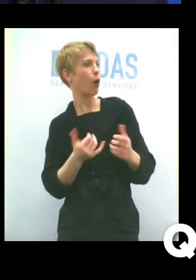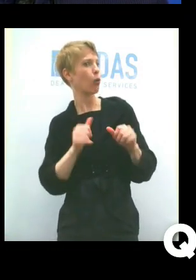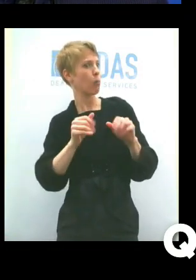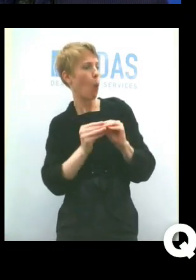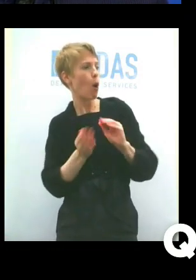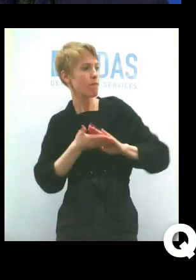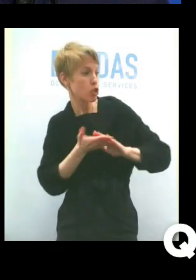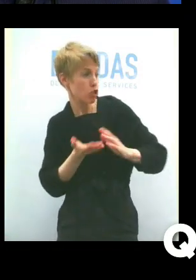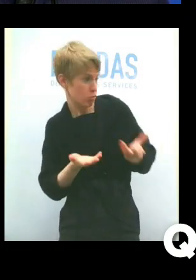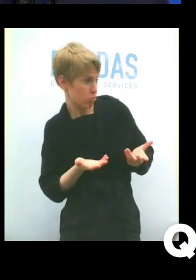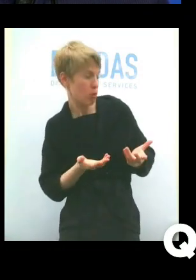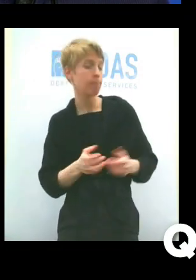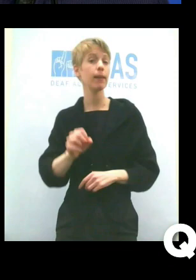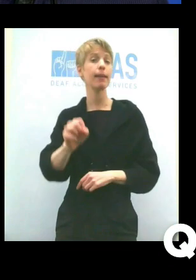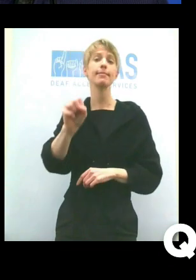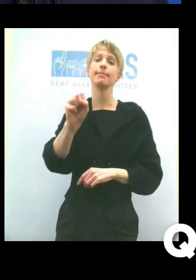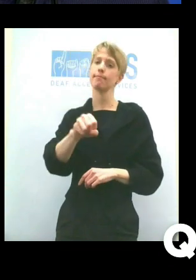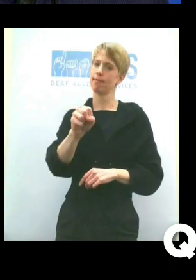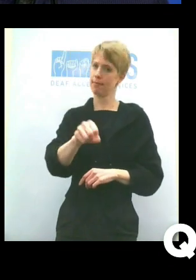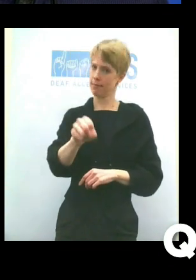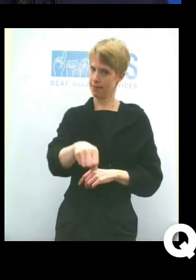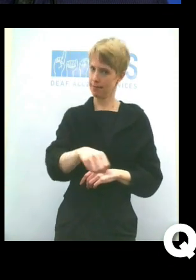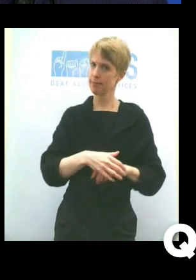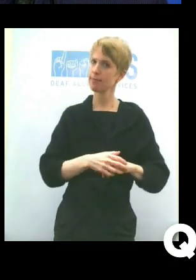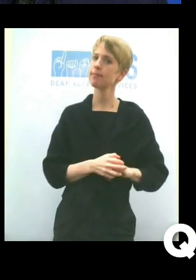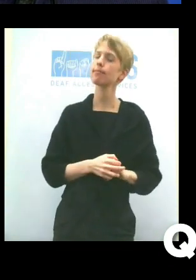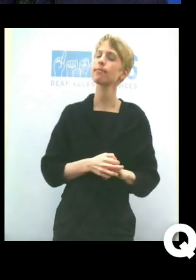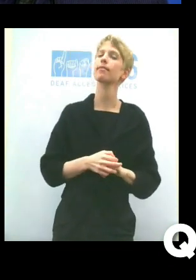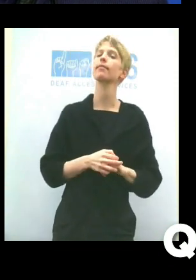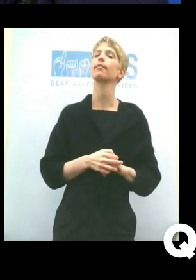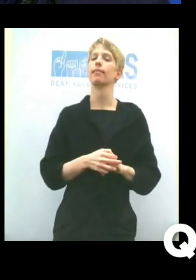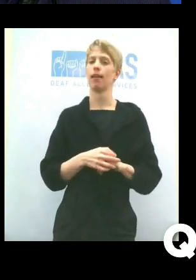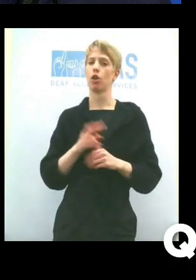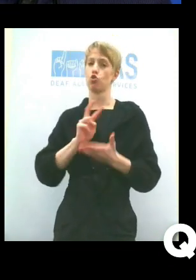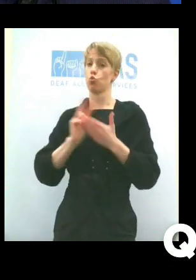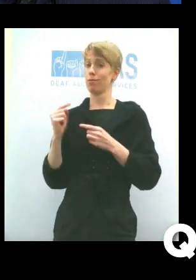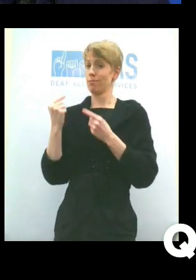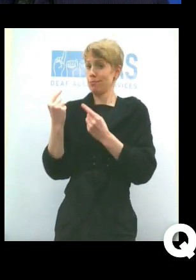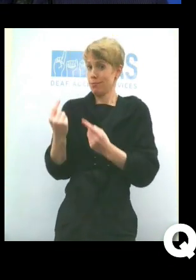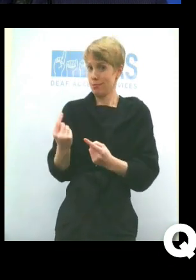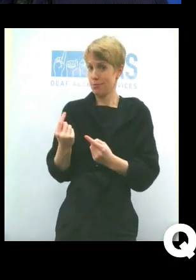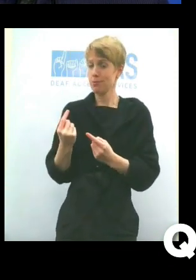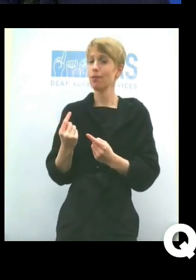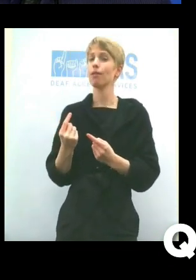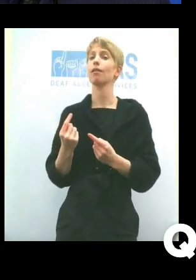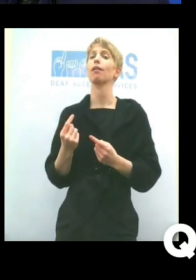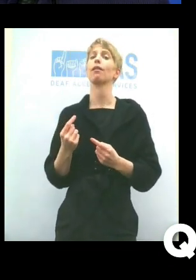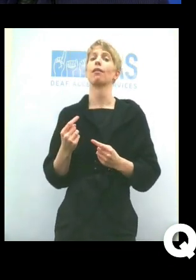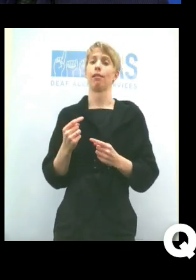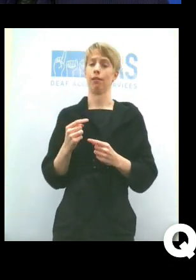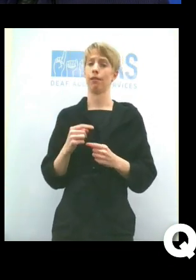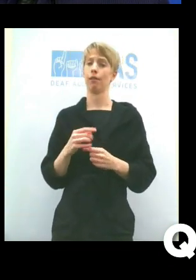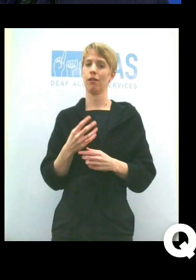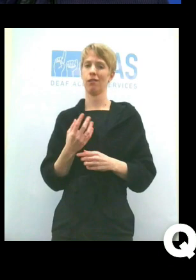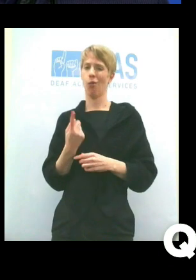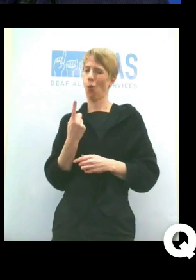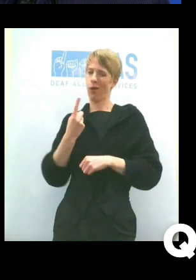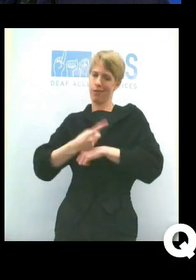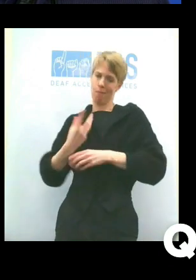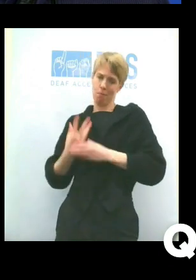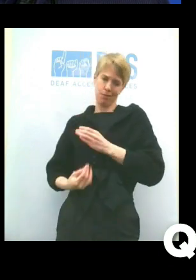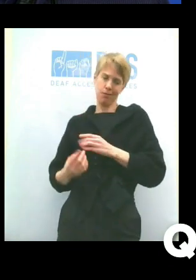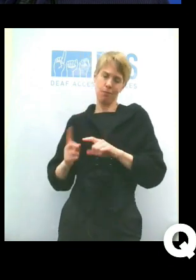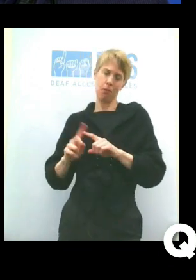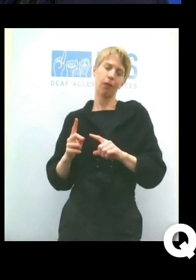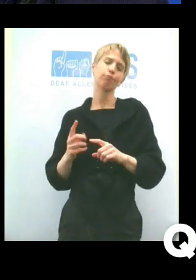You see the numbers, that this is the most recent 2-week period, minus the 1 day that we still do not have data for.